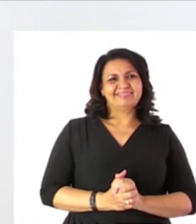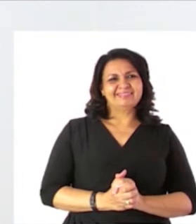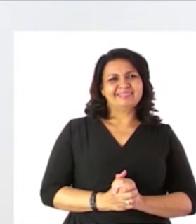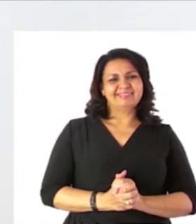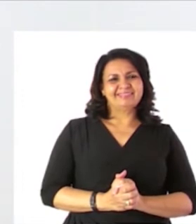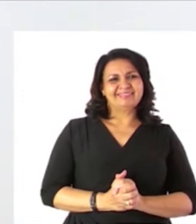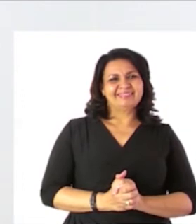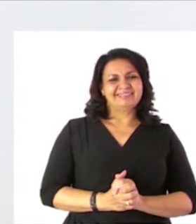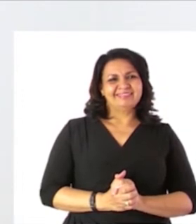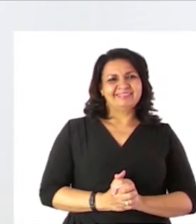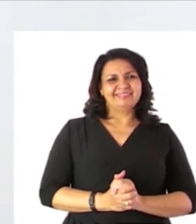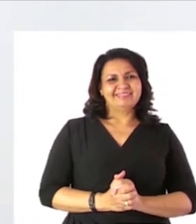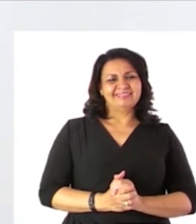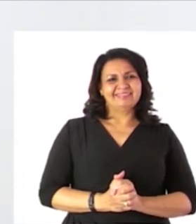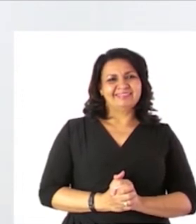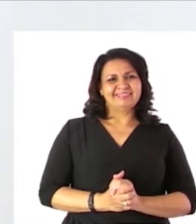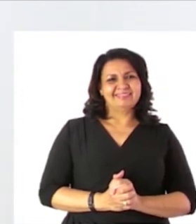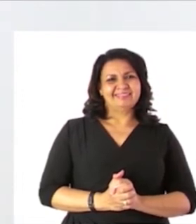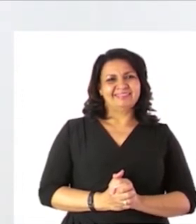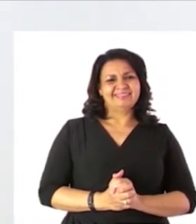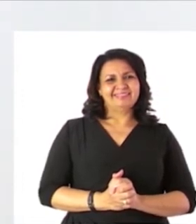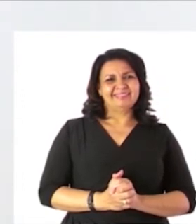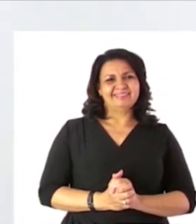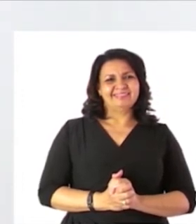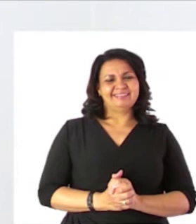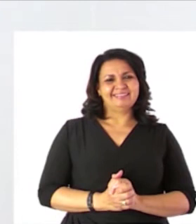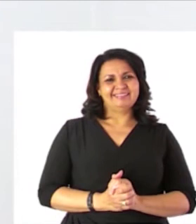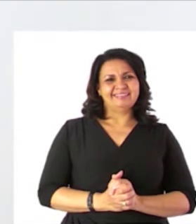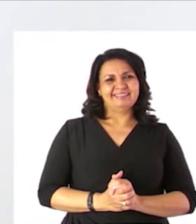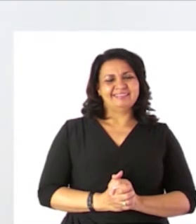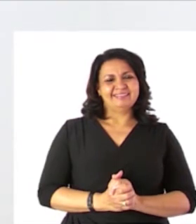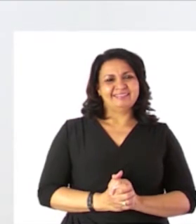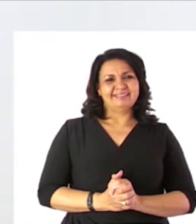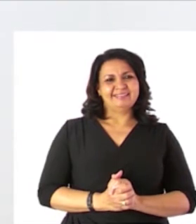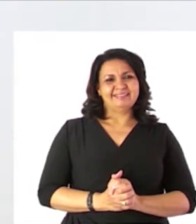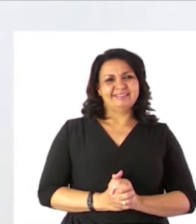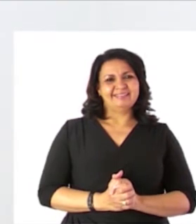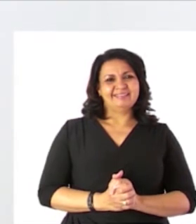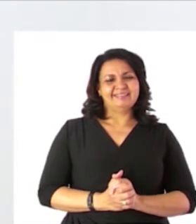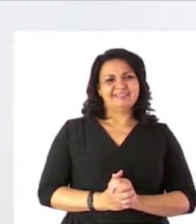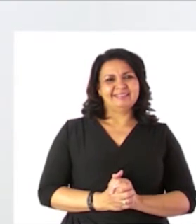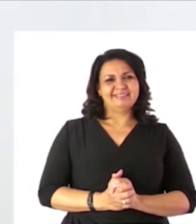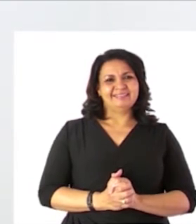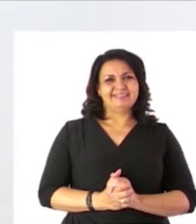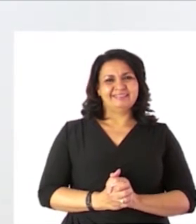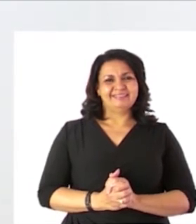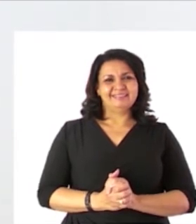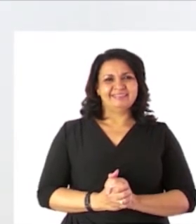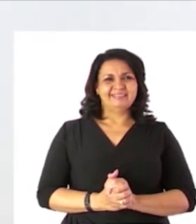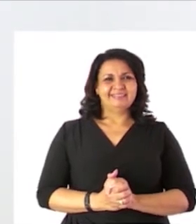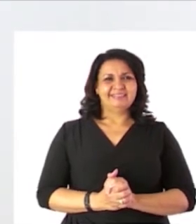Well done. I can see all those senses. It's for